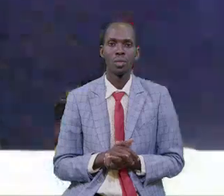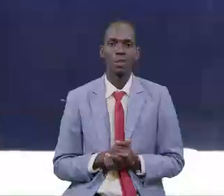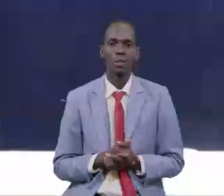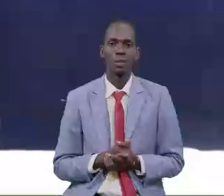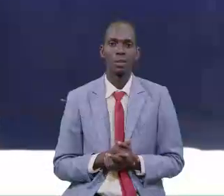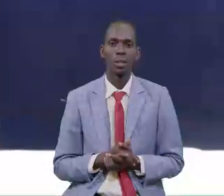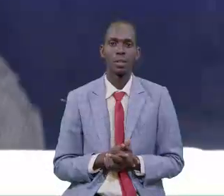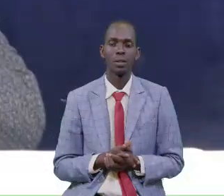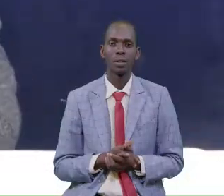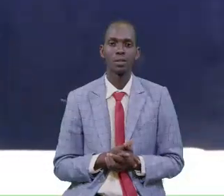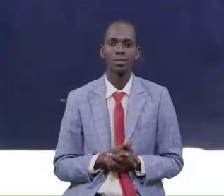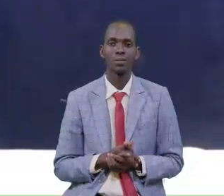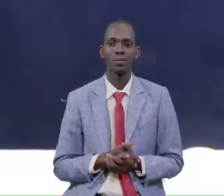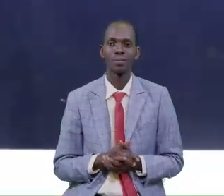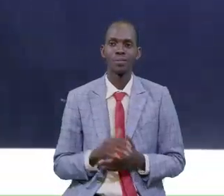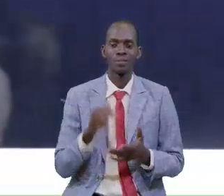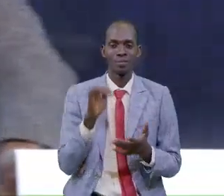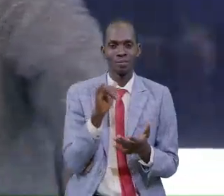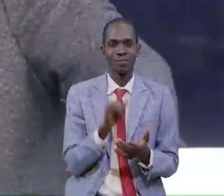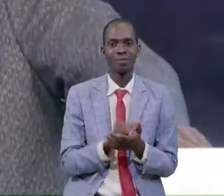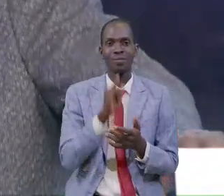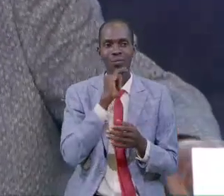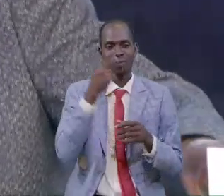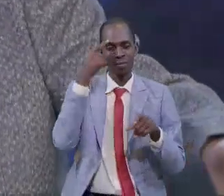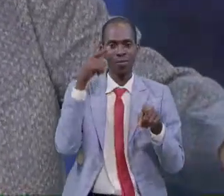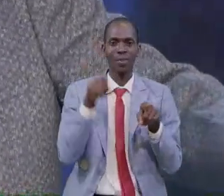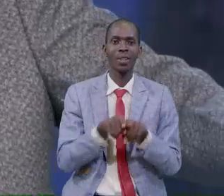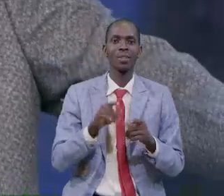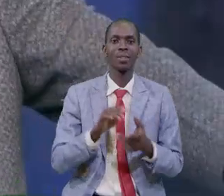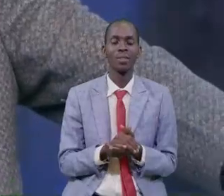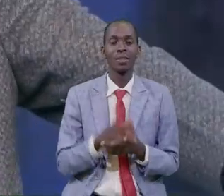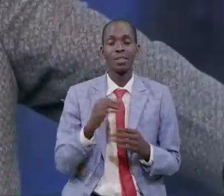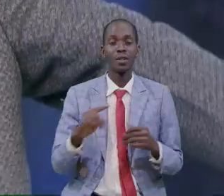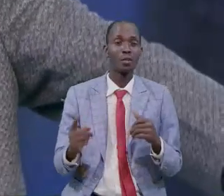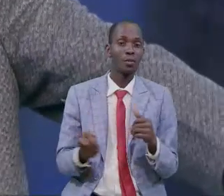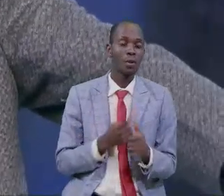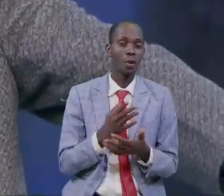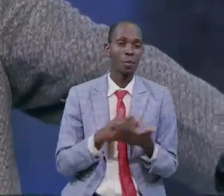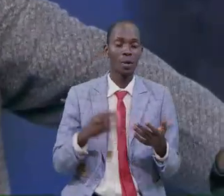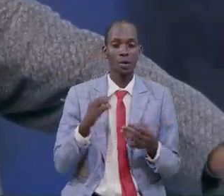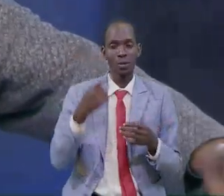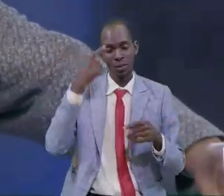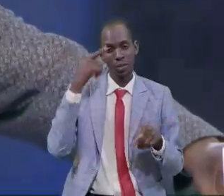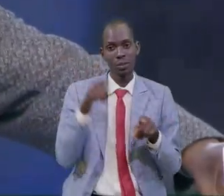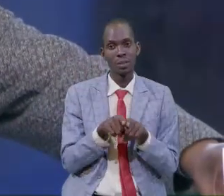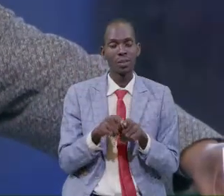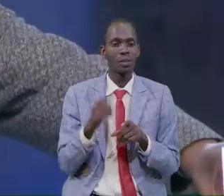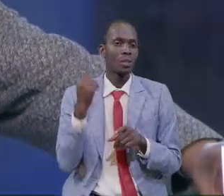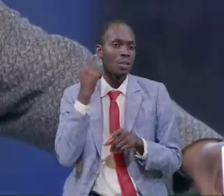That's the covenant. The first part of the covenant, hear the word, do the